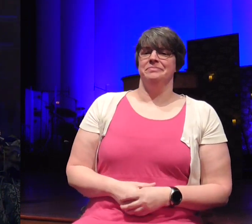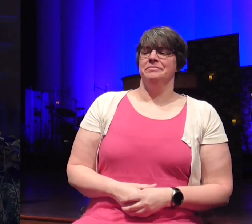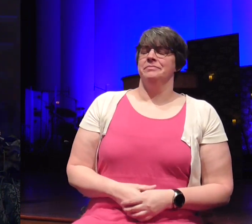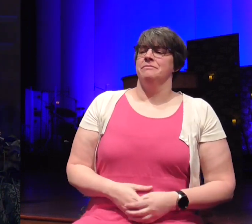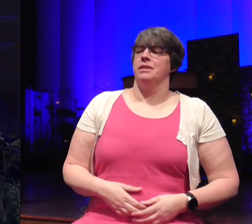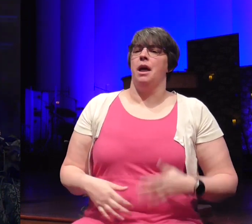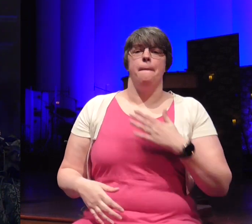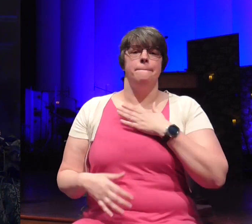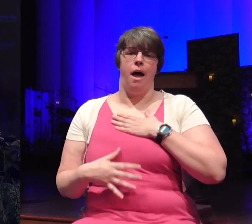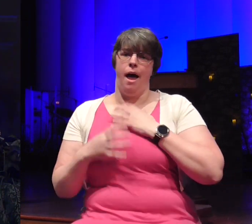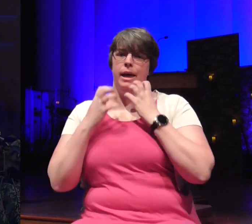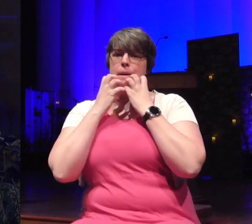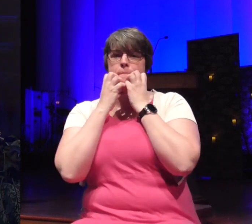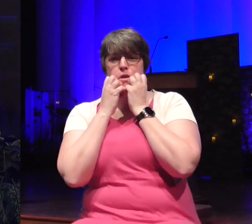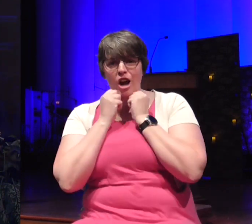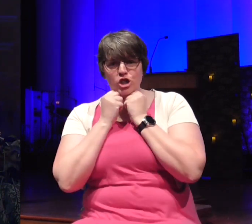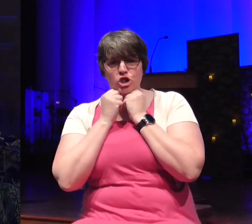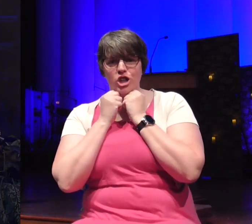My precious heart.